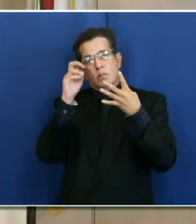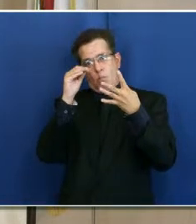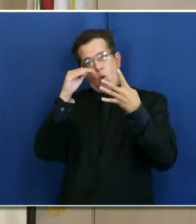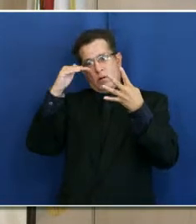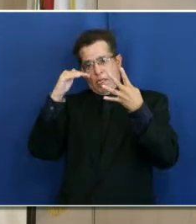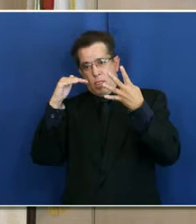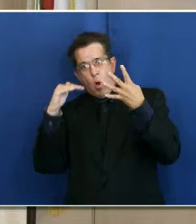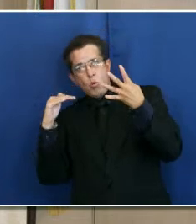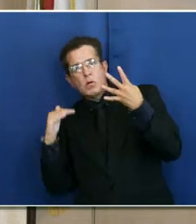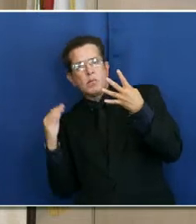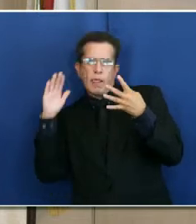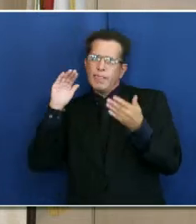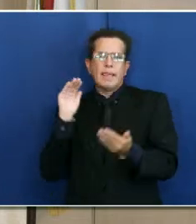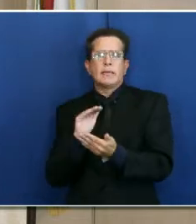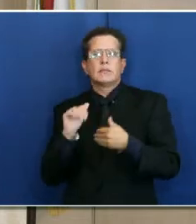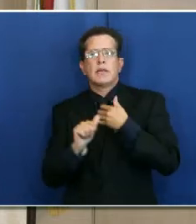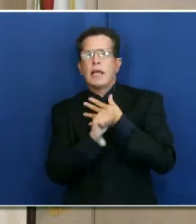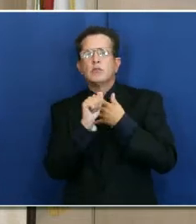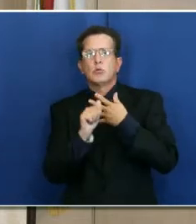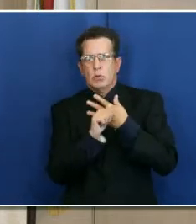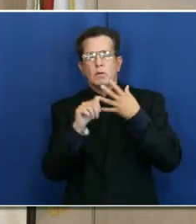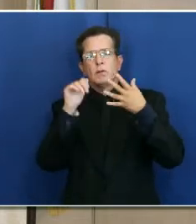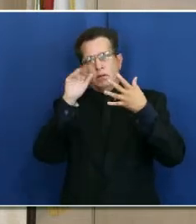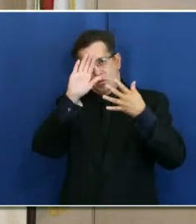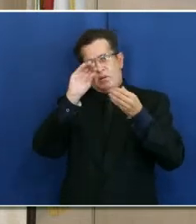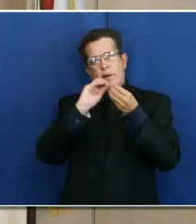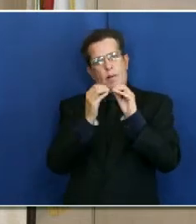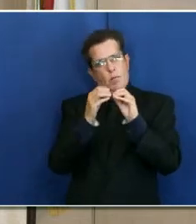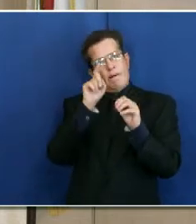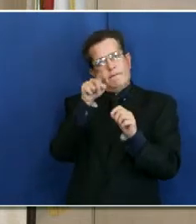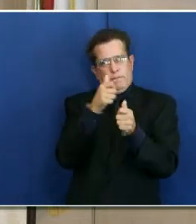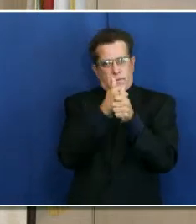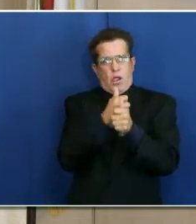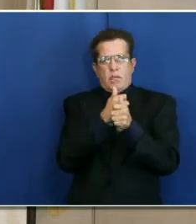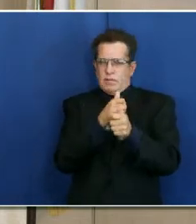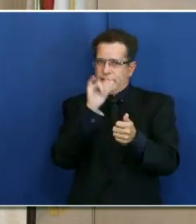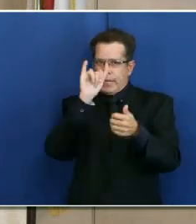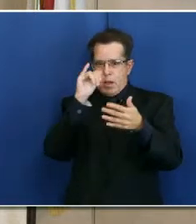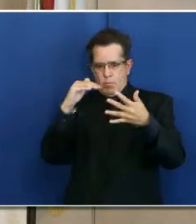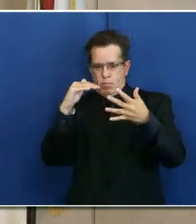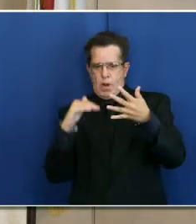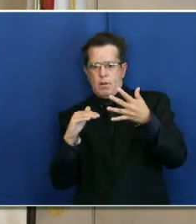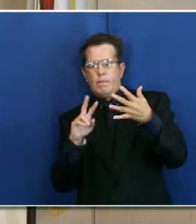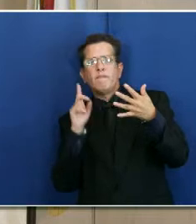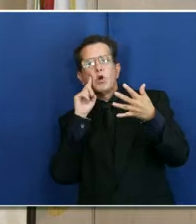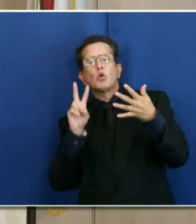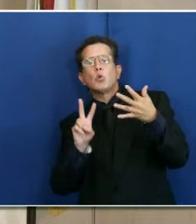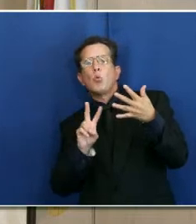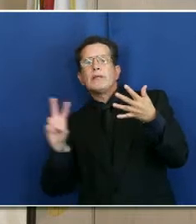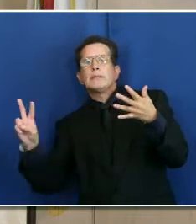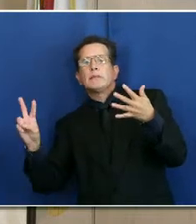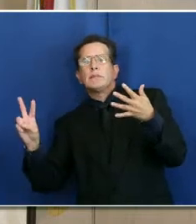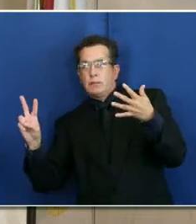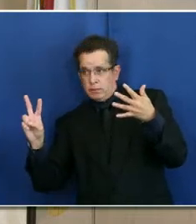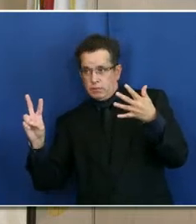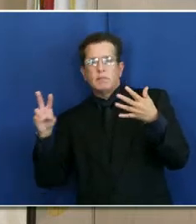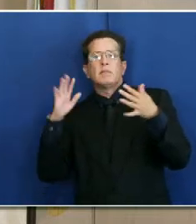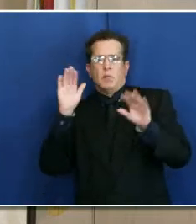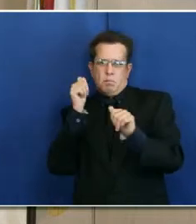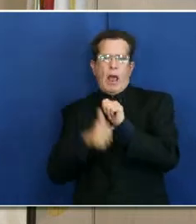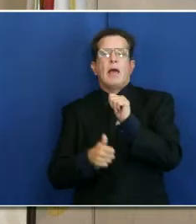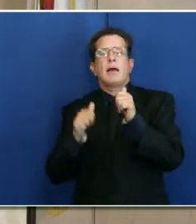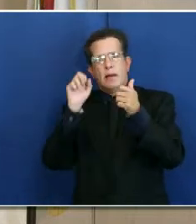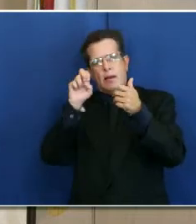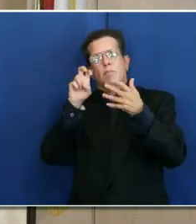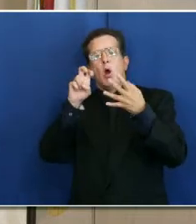risk tier, your metrics have to be similar to that tier for 2 weeks before advancing.